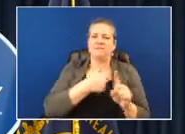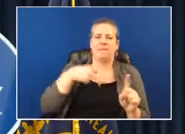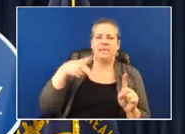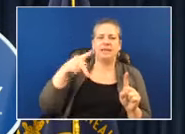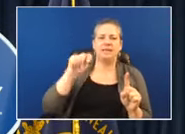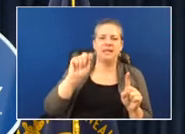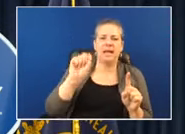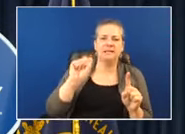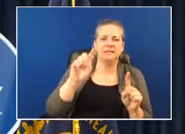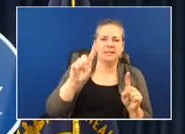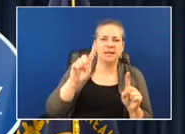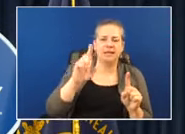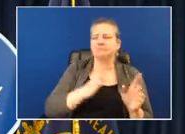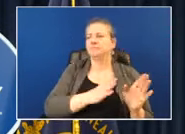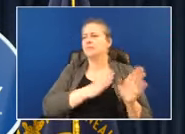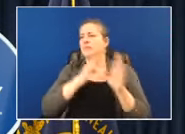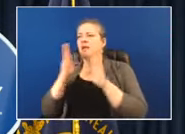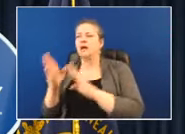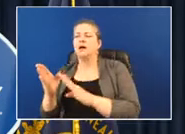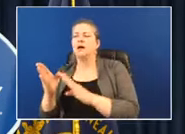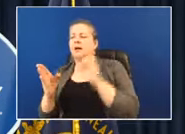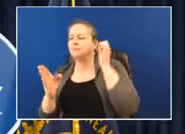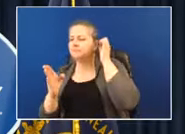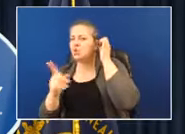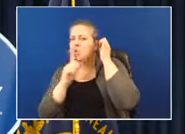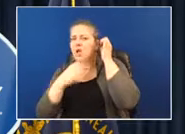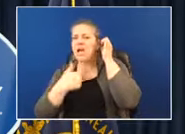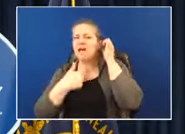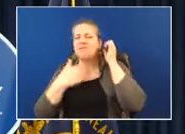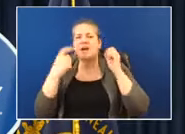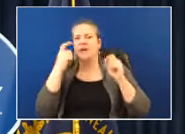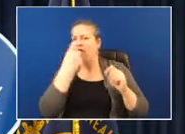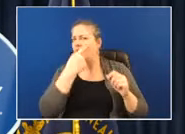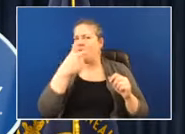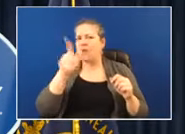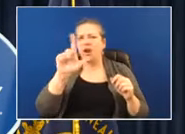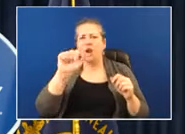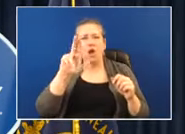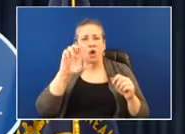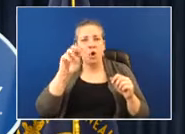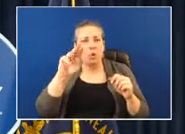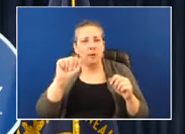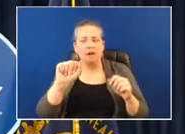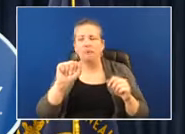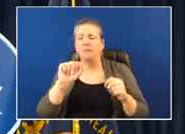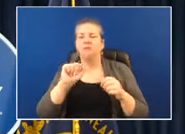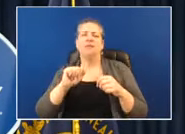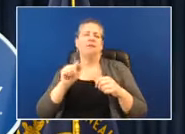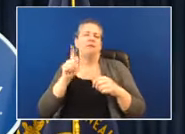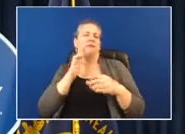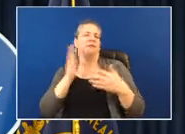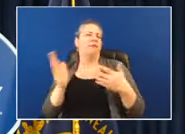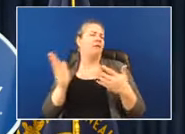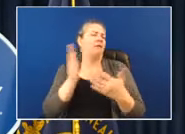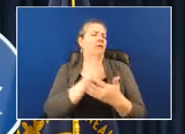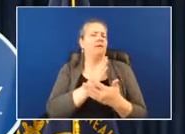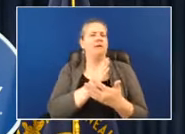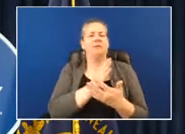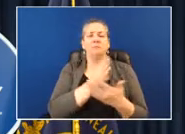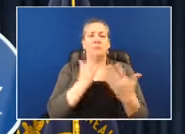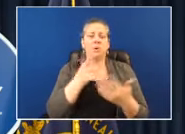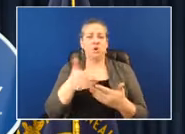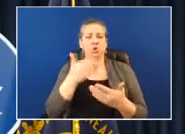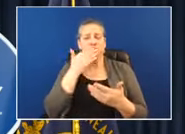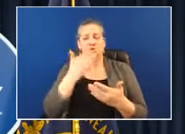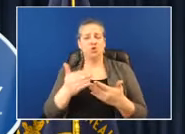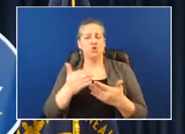who has glaucoma to someone that this may be a good alternative